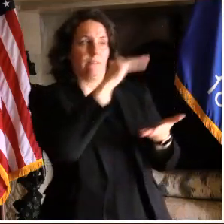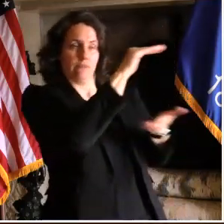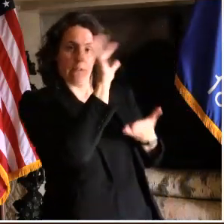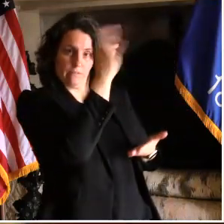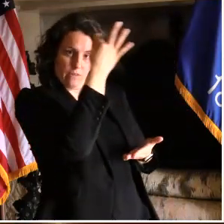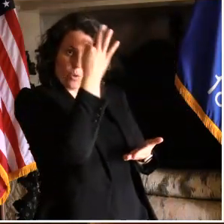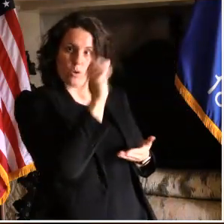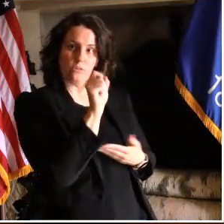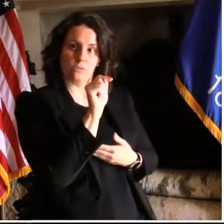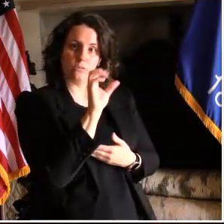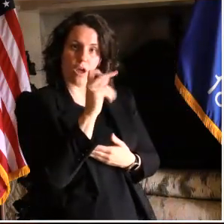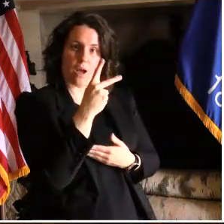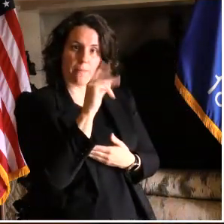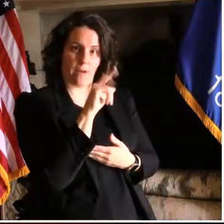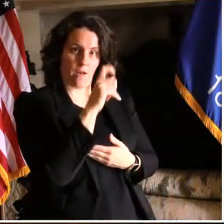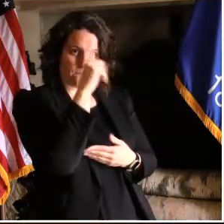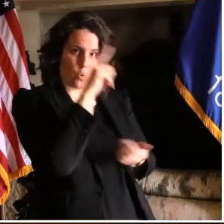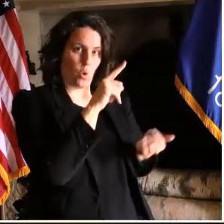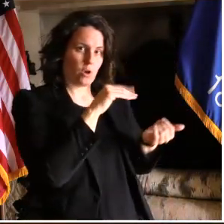more you're anticipating?